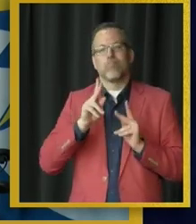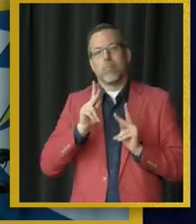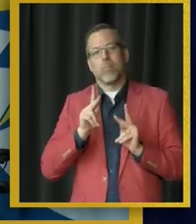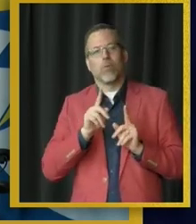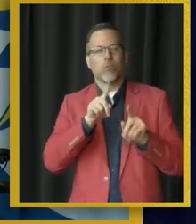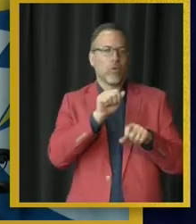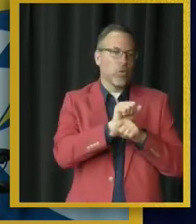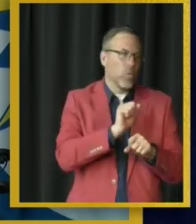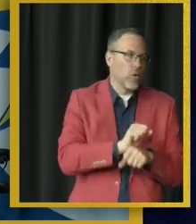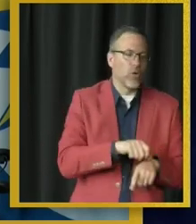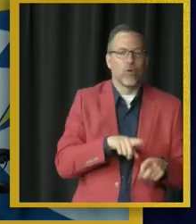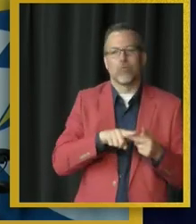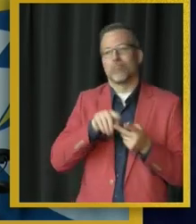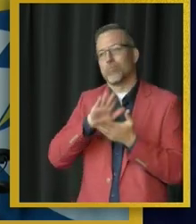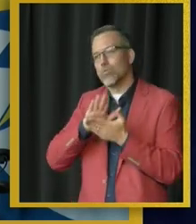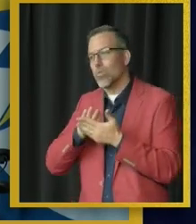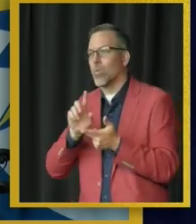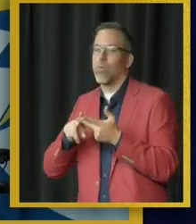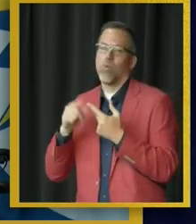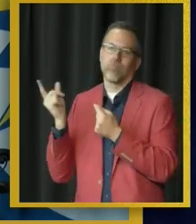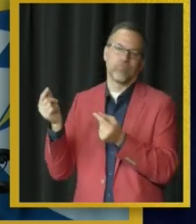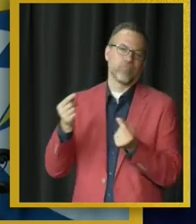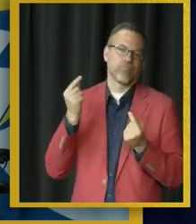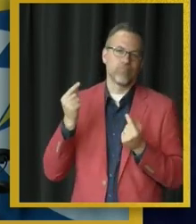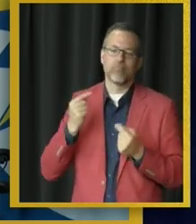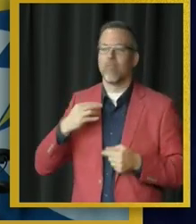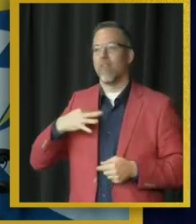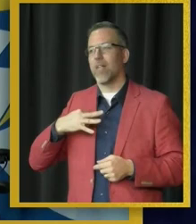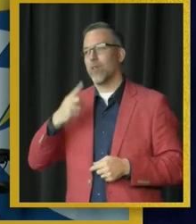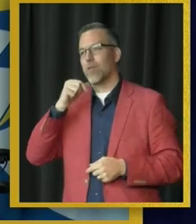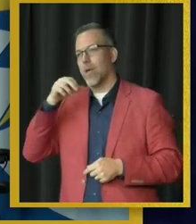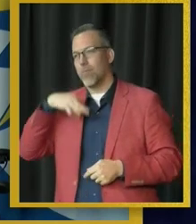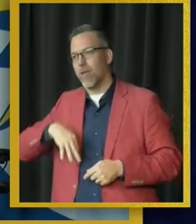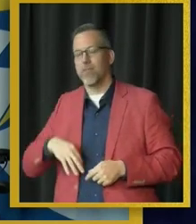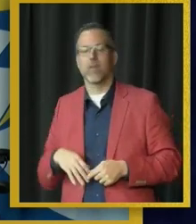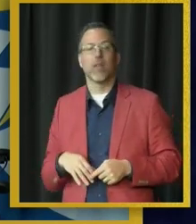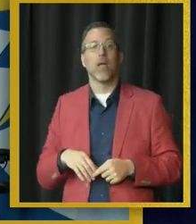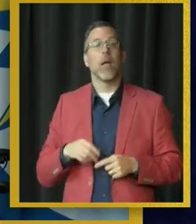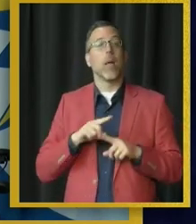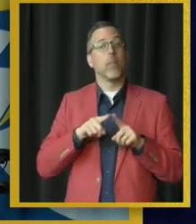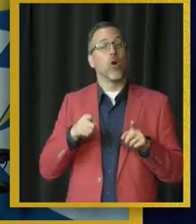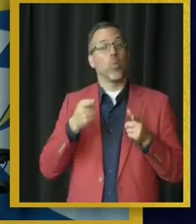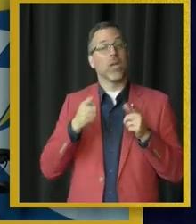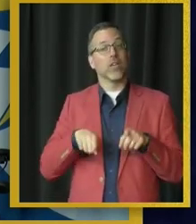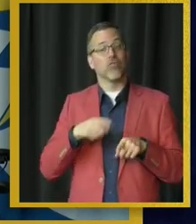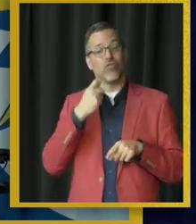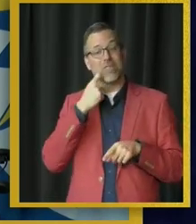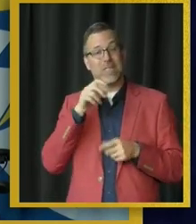school, running errands, volunteering at a nonprofit. But as we experienced recently,